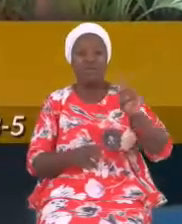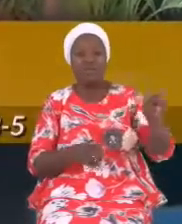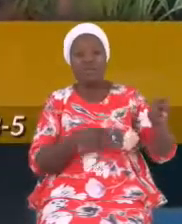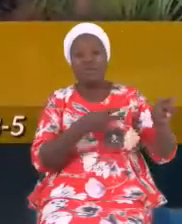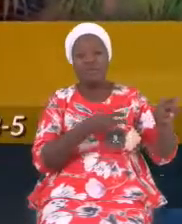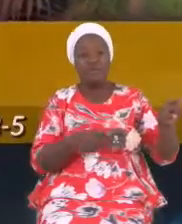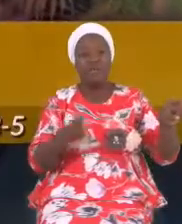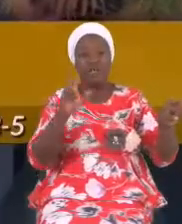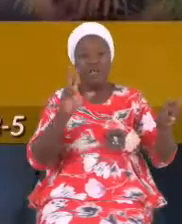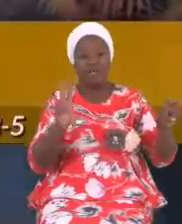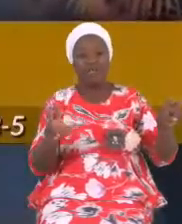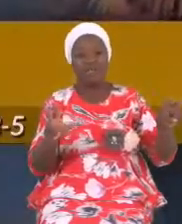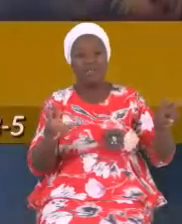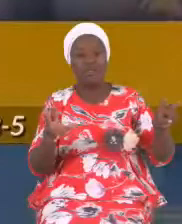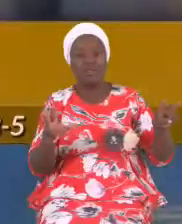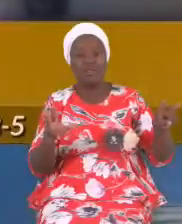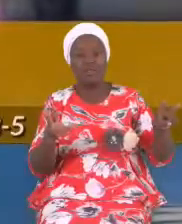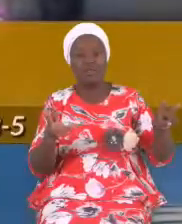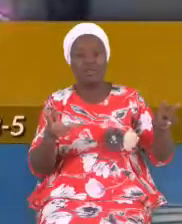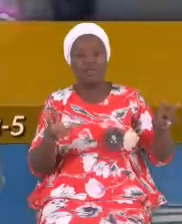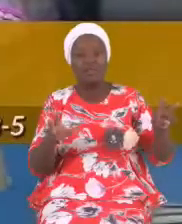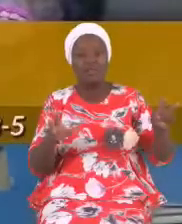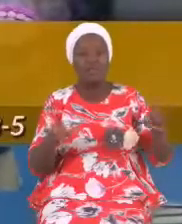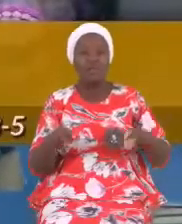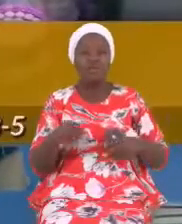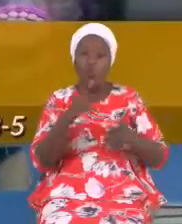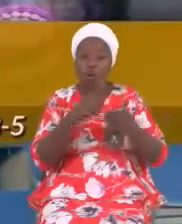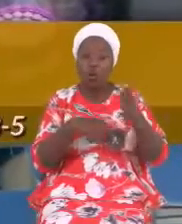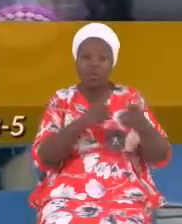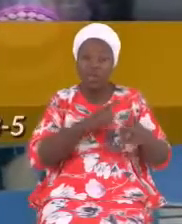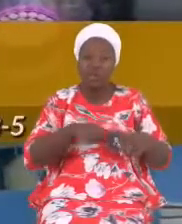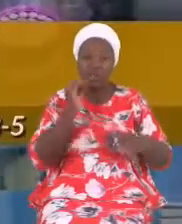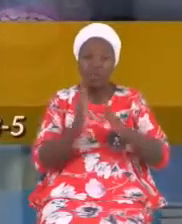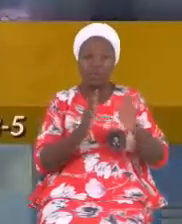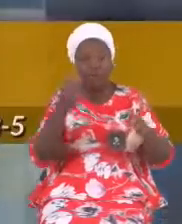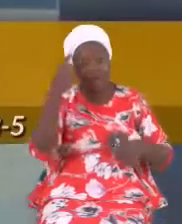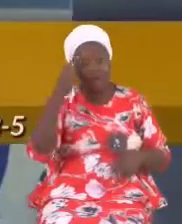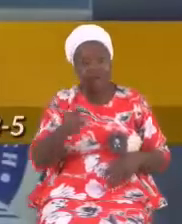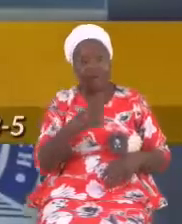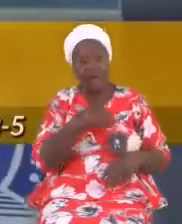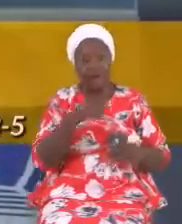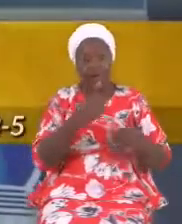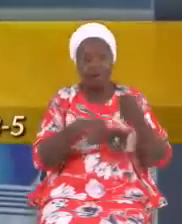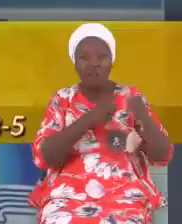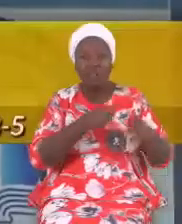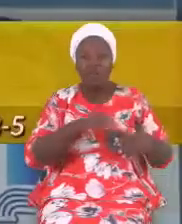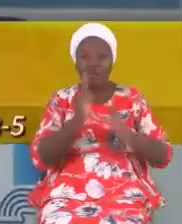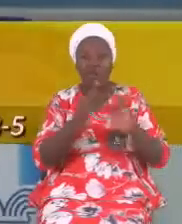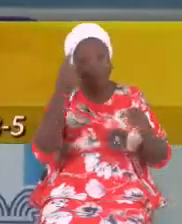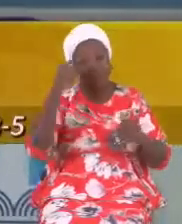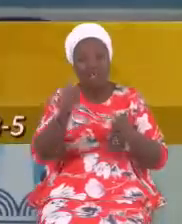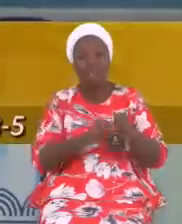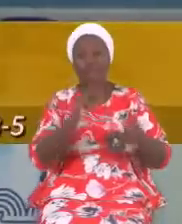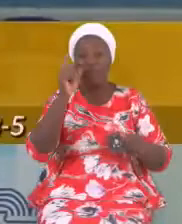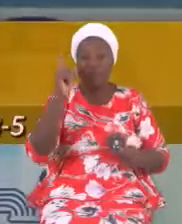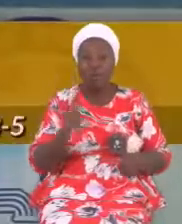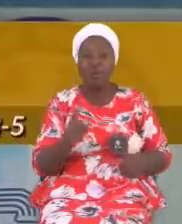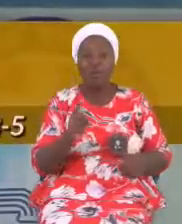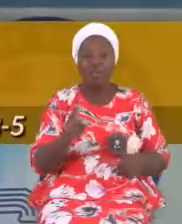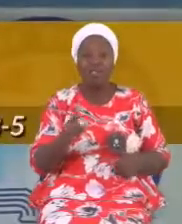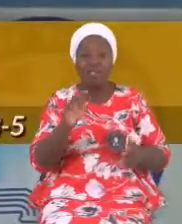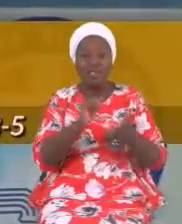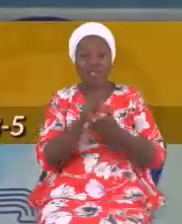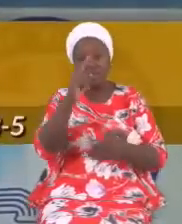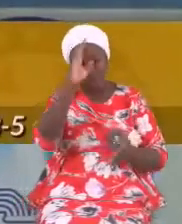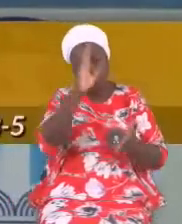at verse 3, what the Lord is preparing for you and what the Lord is preparing for everyone that will believe on